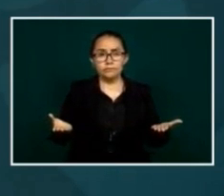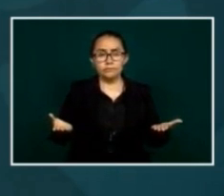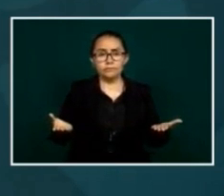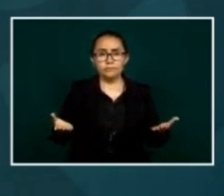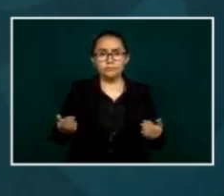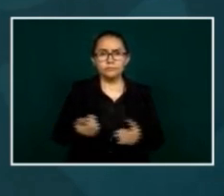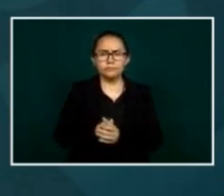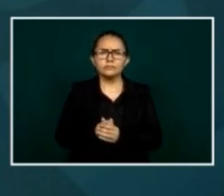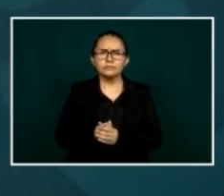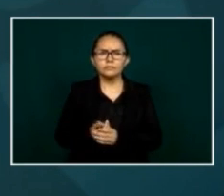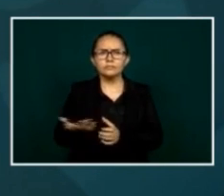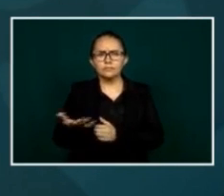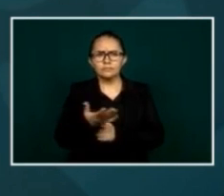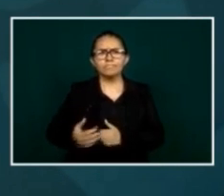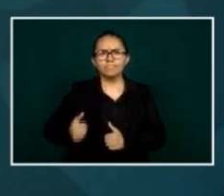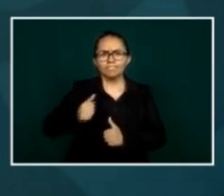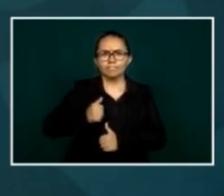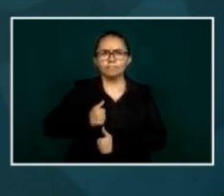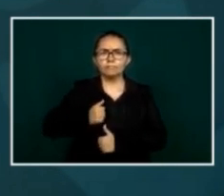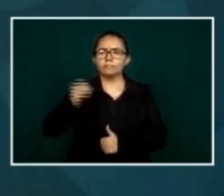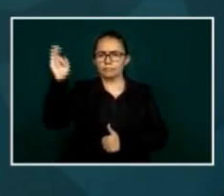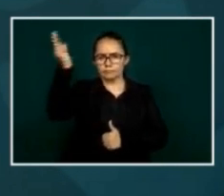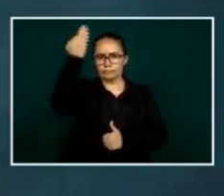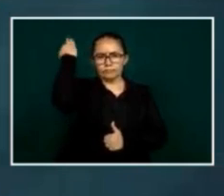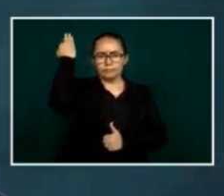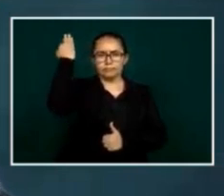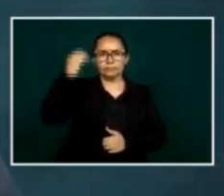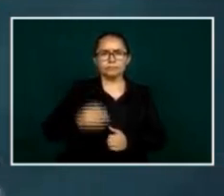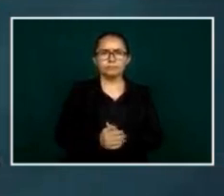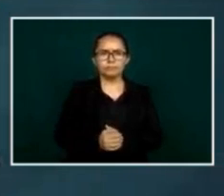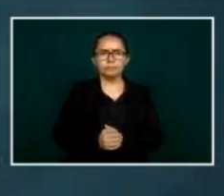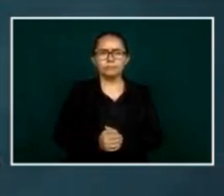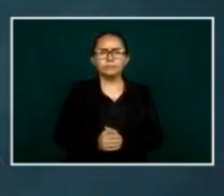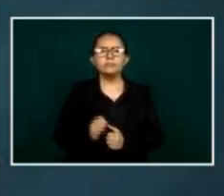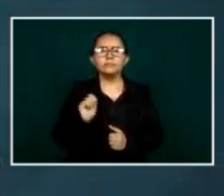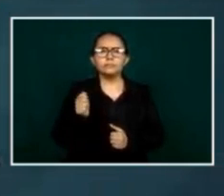So now we've created the National Guard